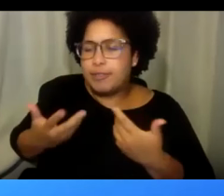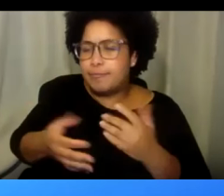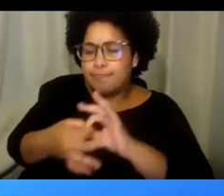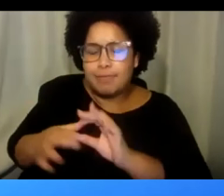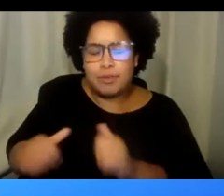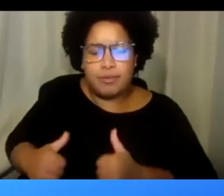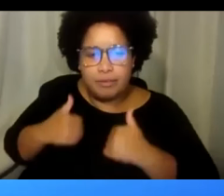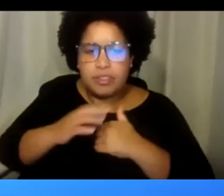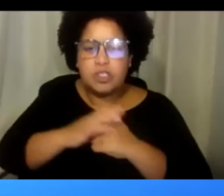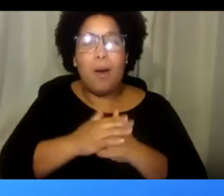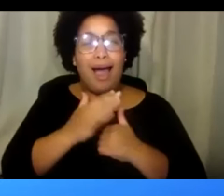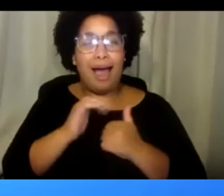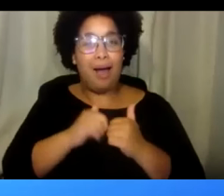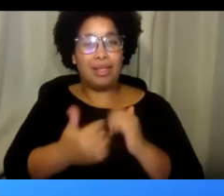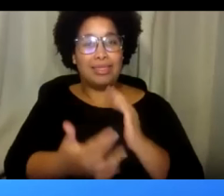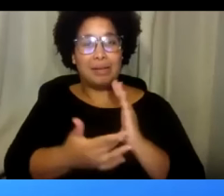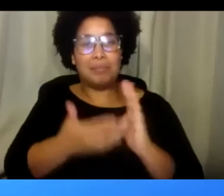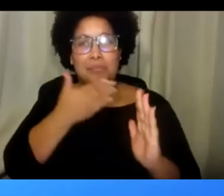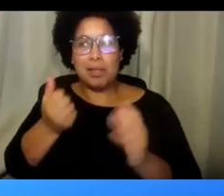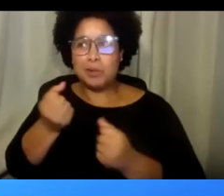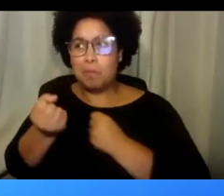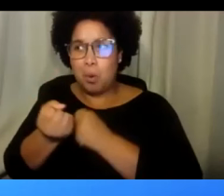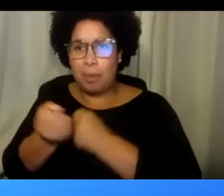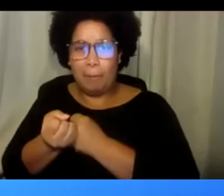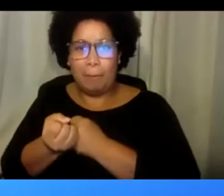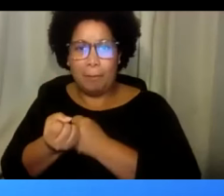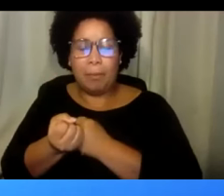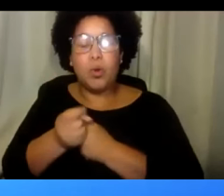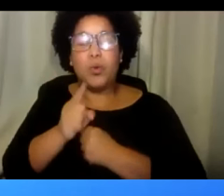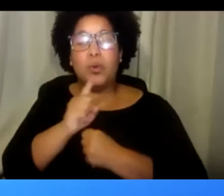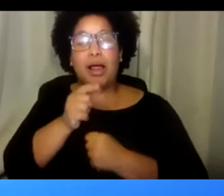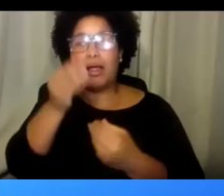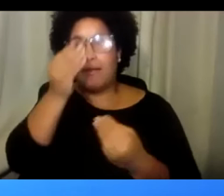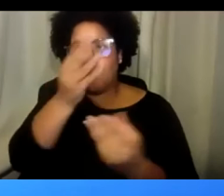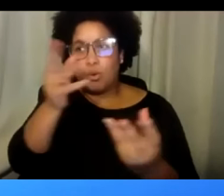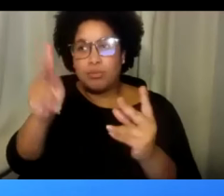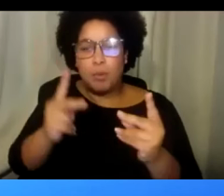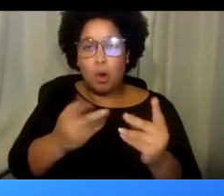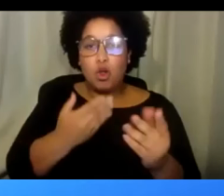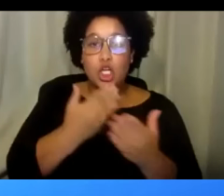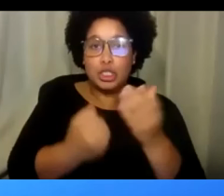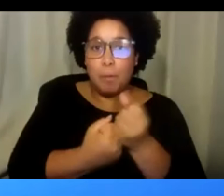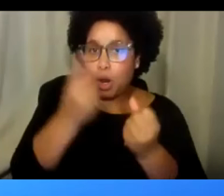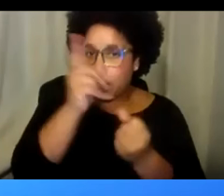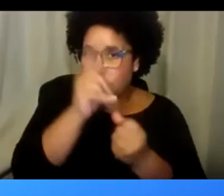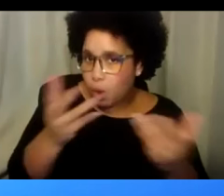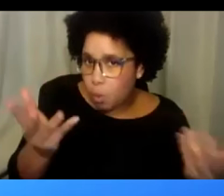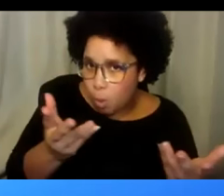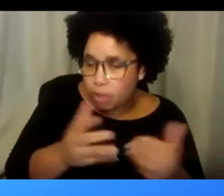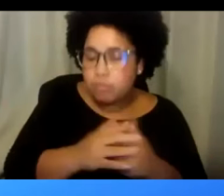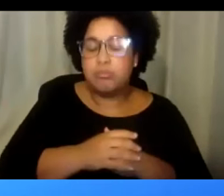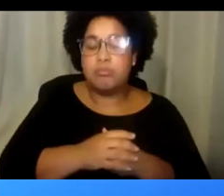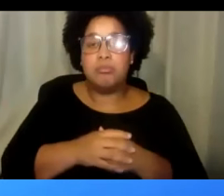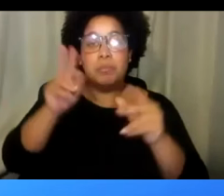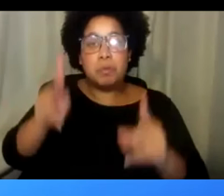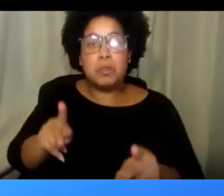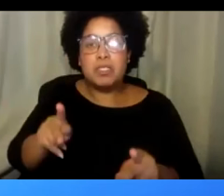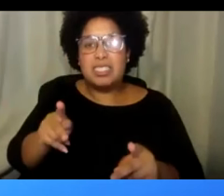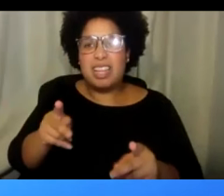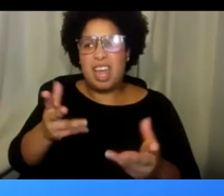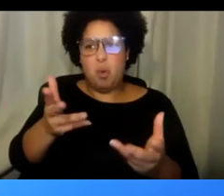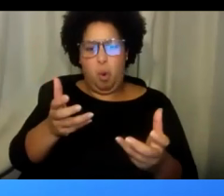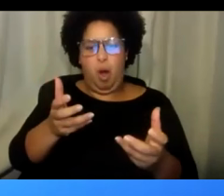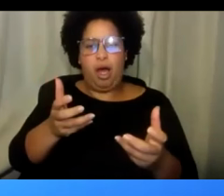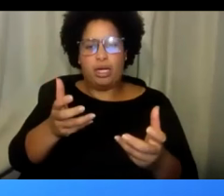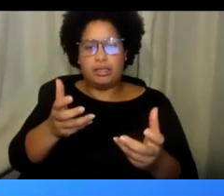support the person. It lets everyone know what good support looks like and describes how the person wants to be supported with